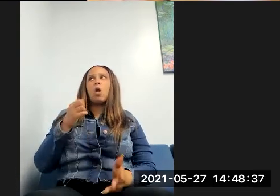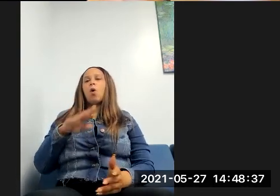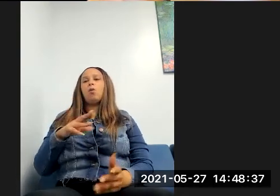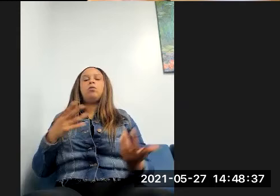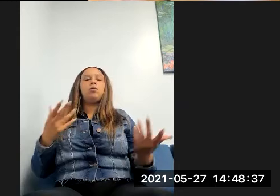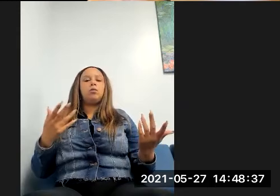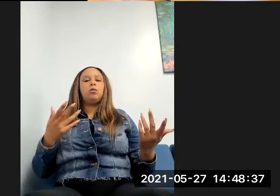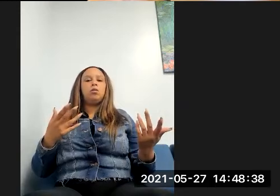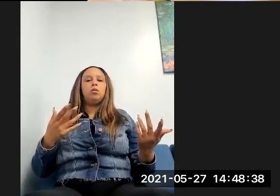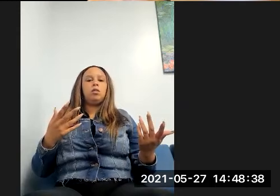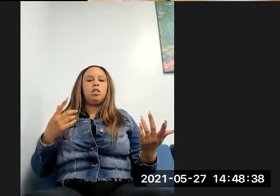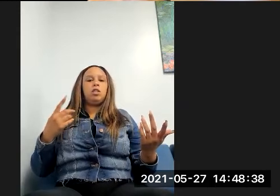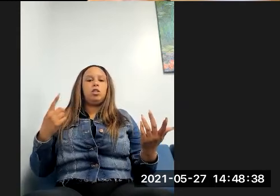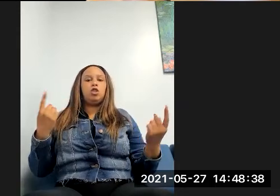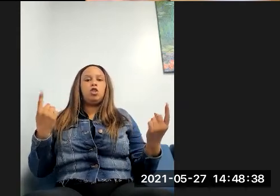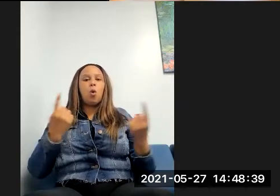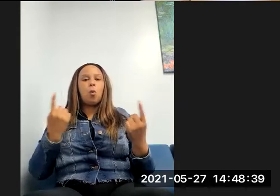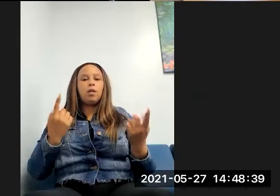a